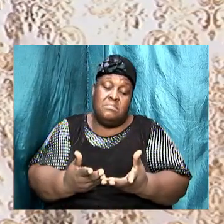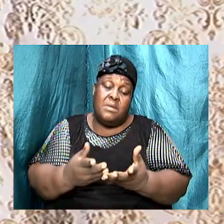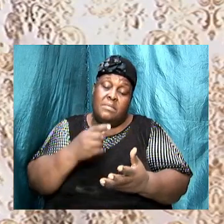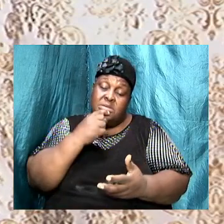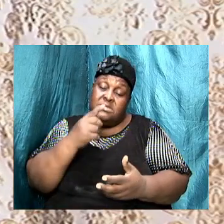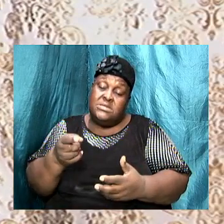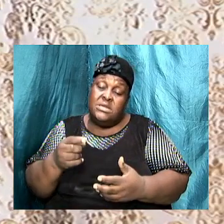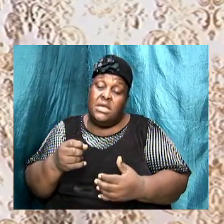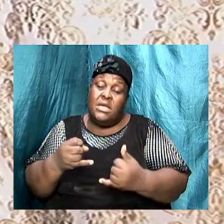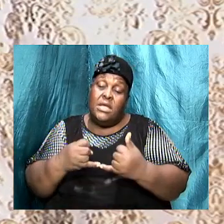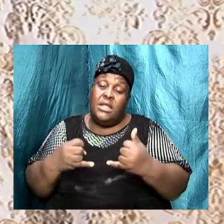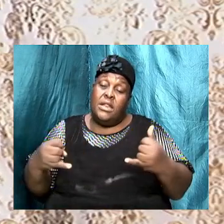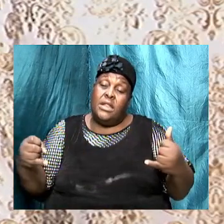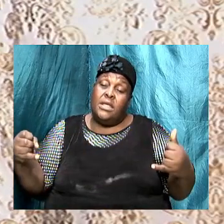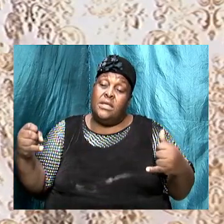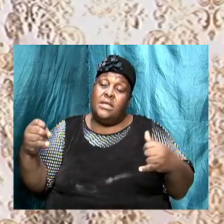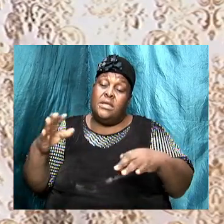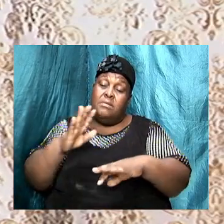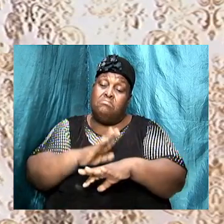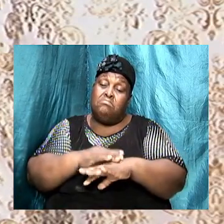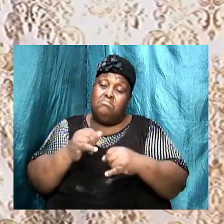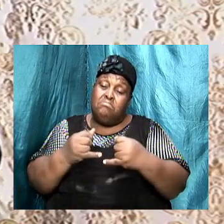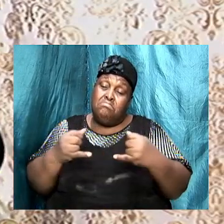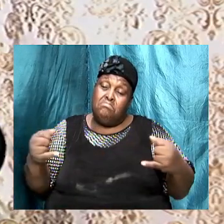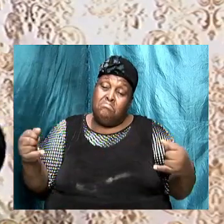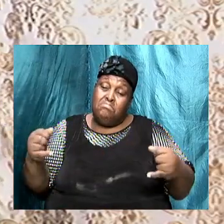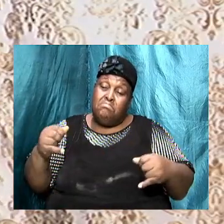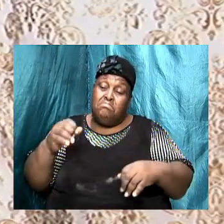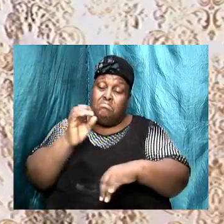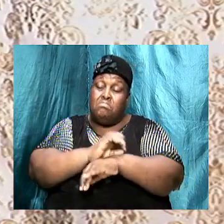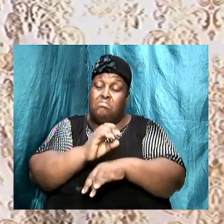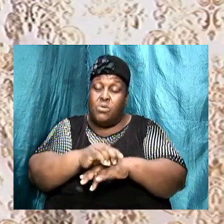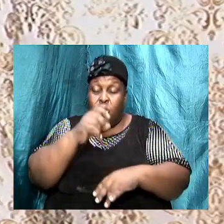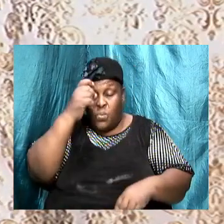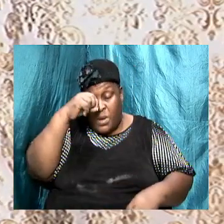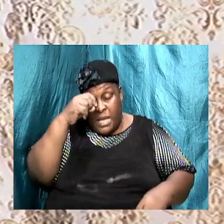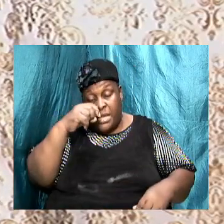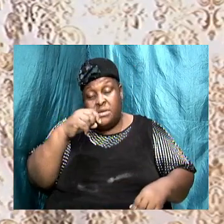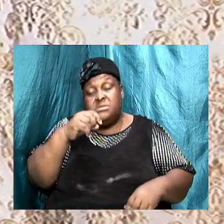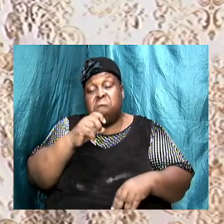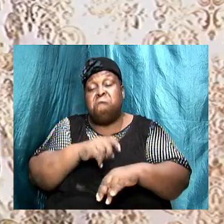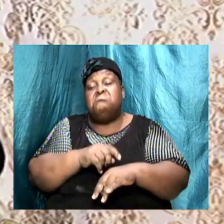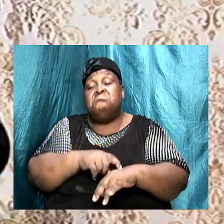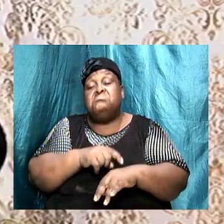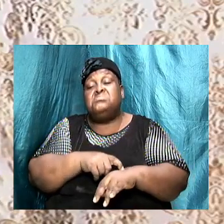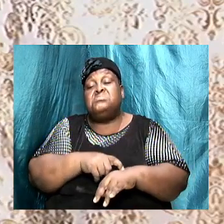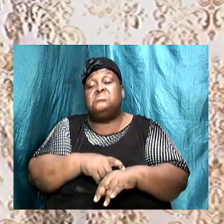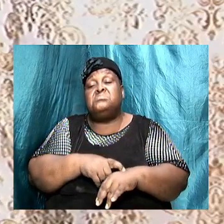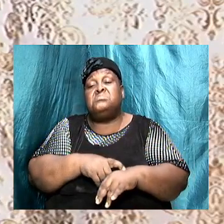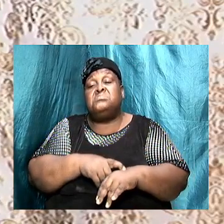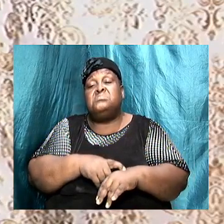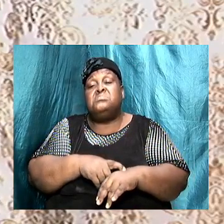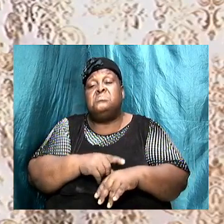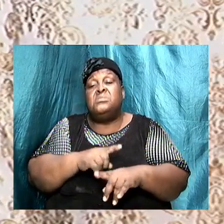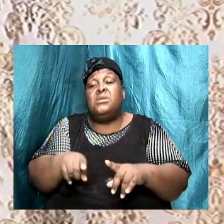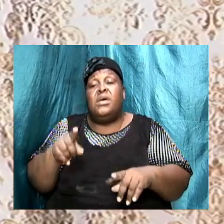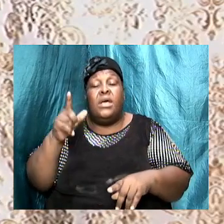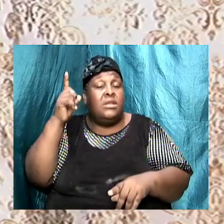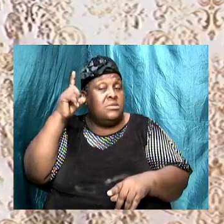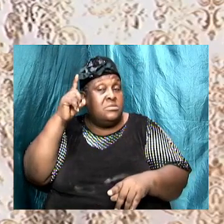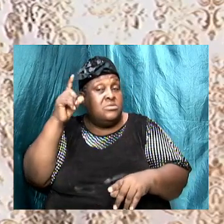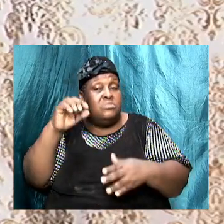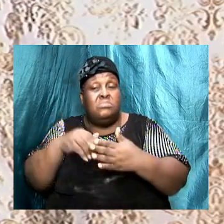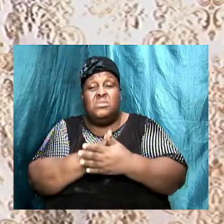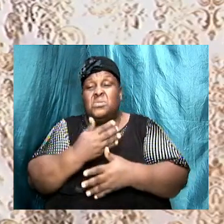And church, we must be wise in this time. We can't listen to some new thing and say, look here, this is a new thing.